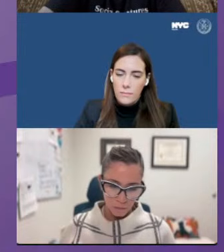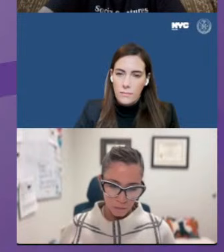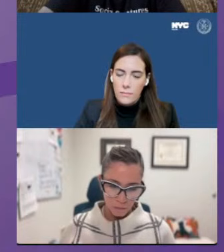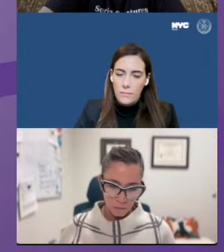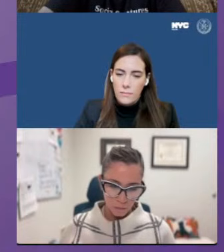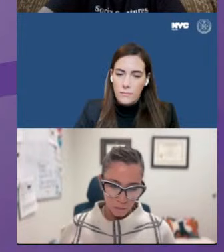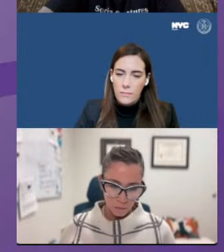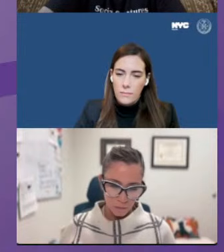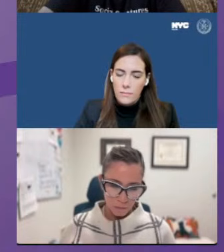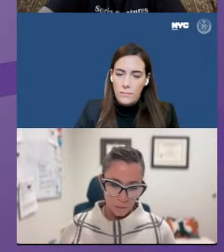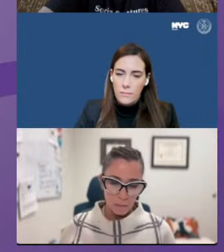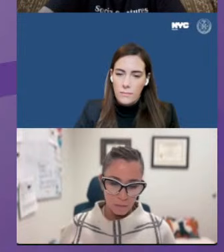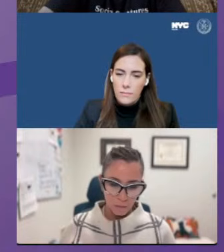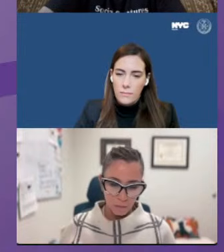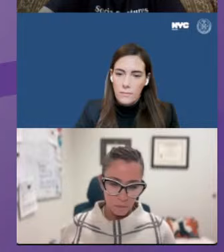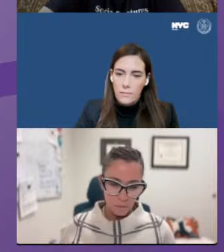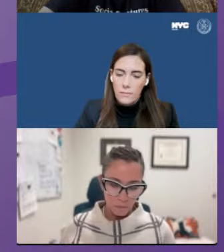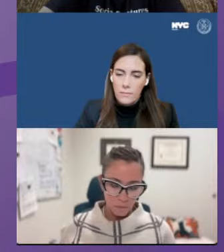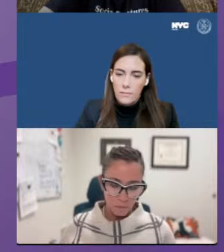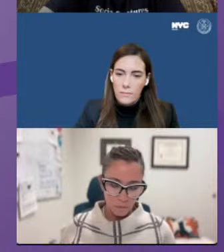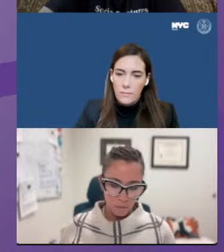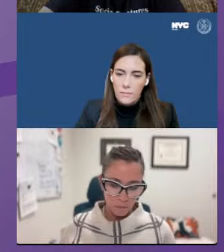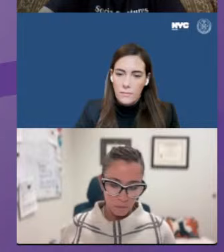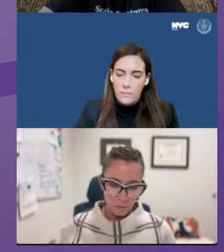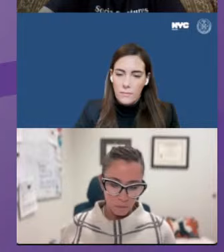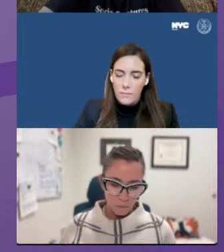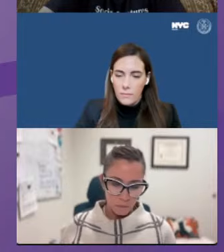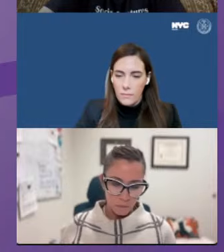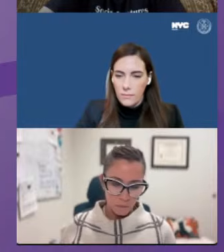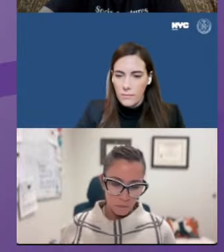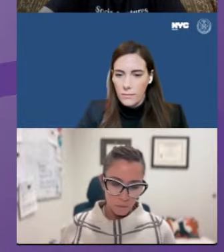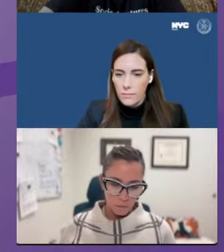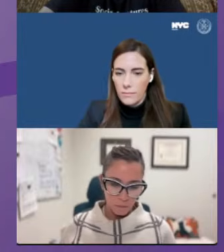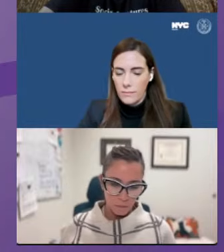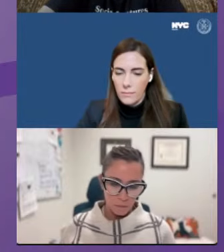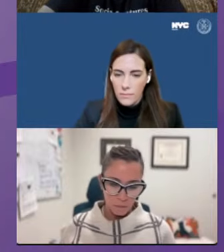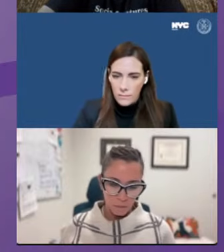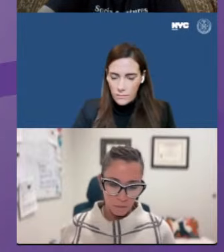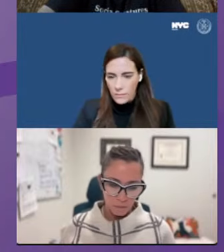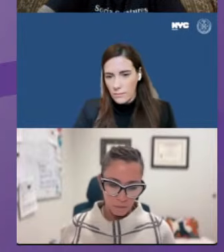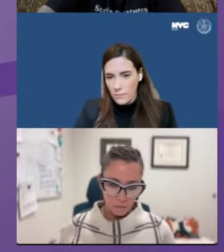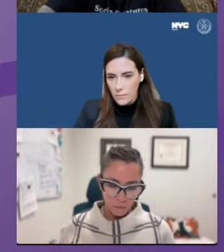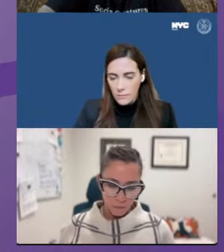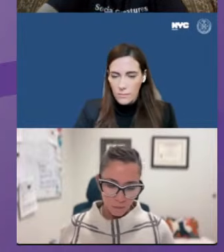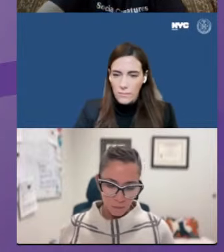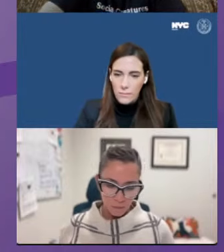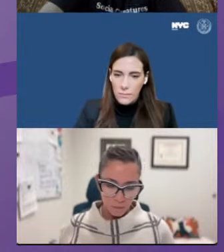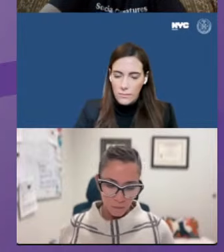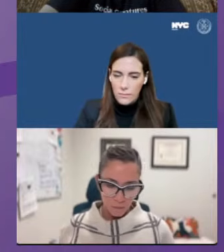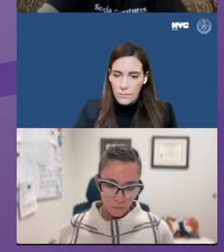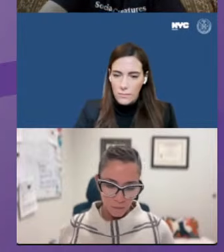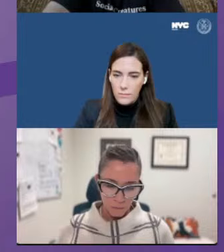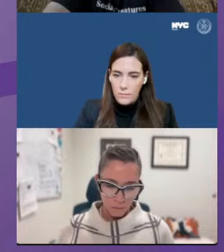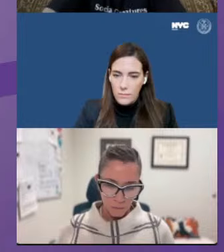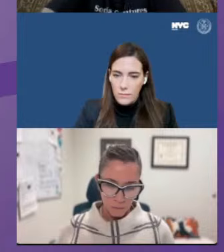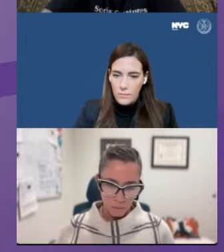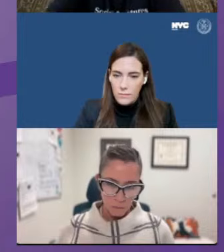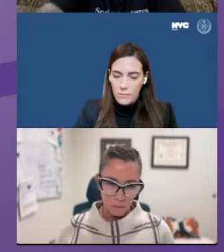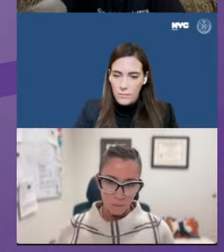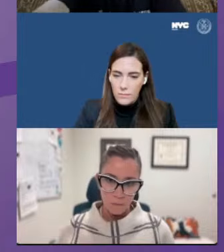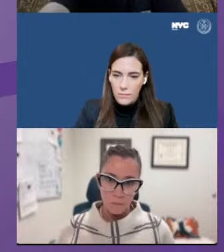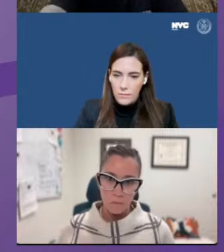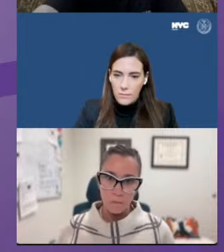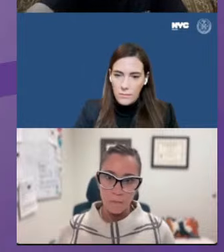not correct. We see virus persisting in a variety of locations,